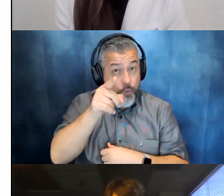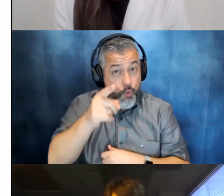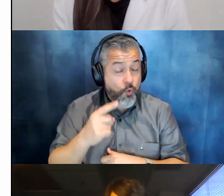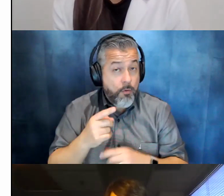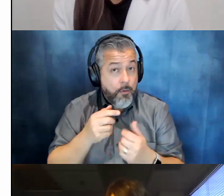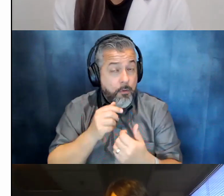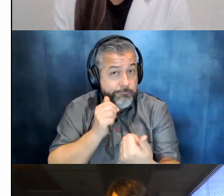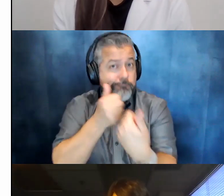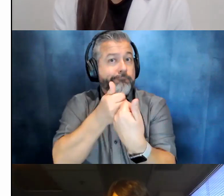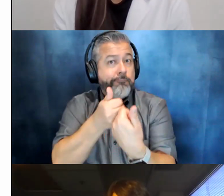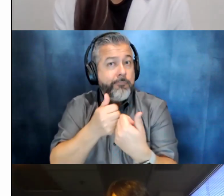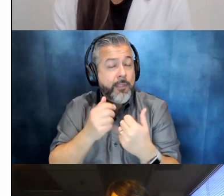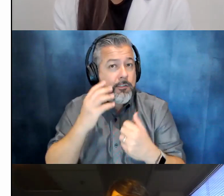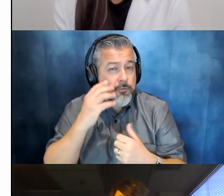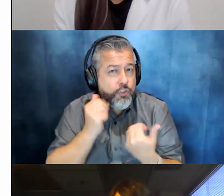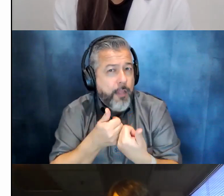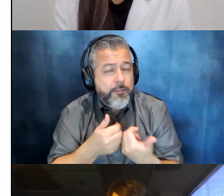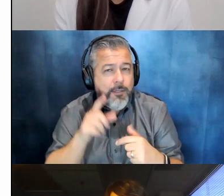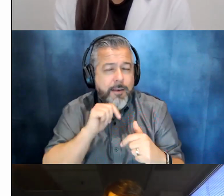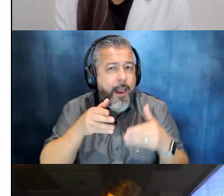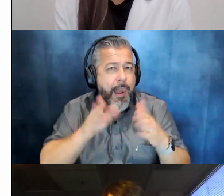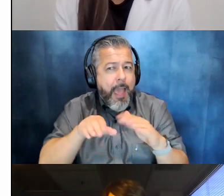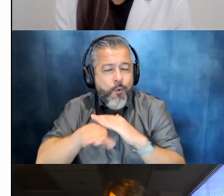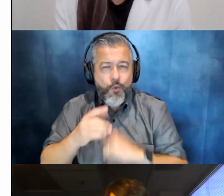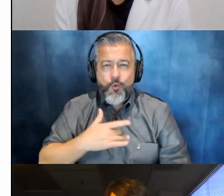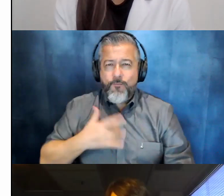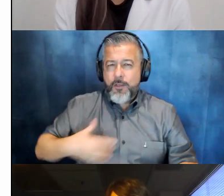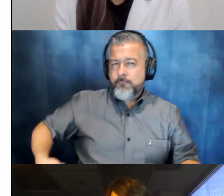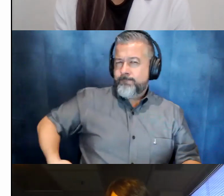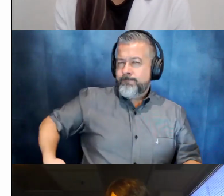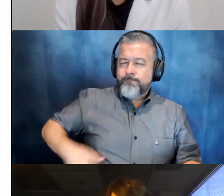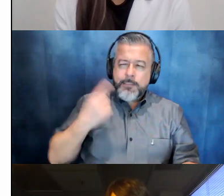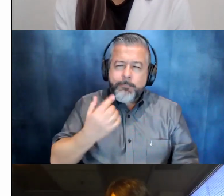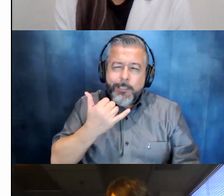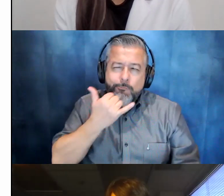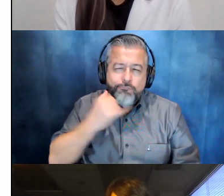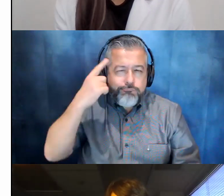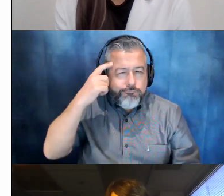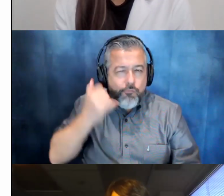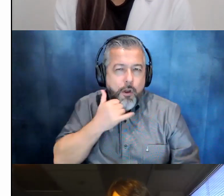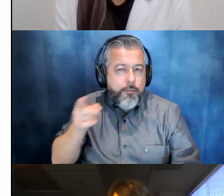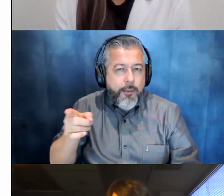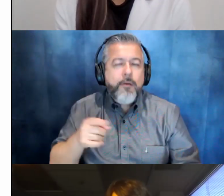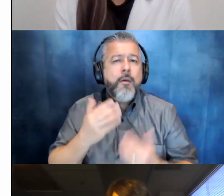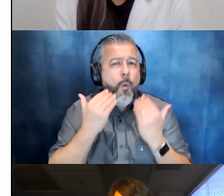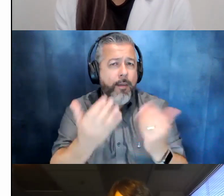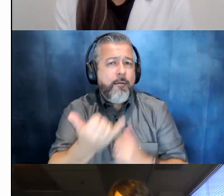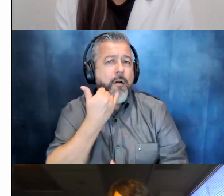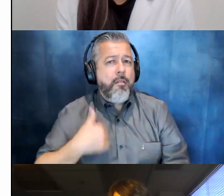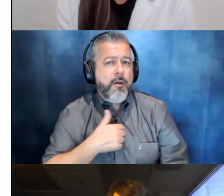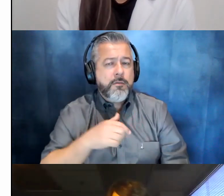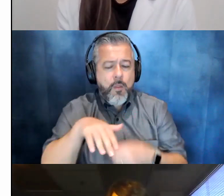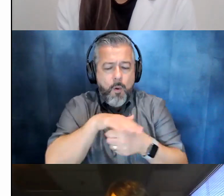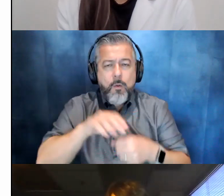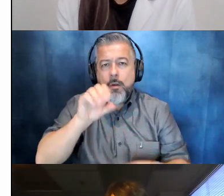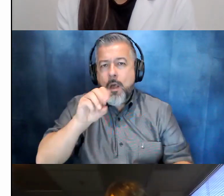your spidey sense is telling you something's wrong, trust that, and you can call your local ombudsman's office. And I would also add that